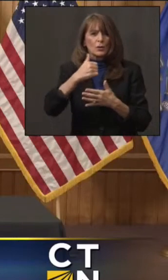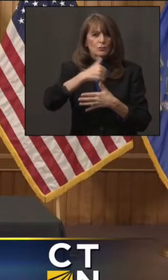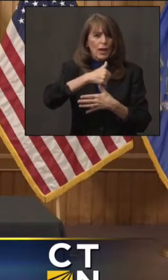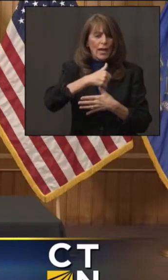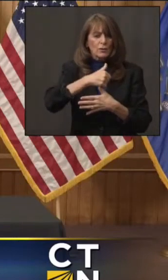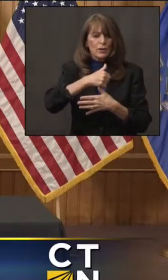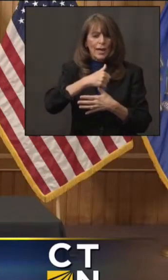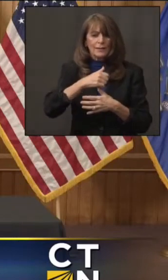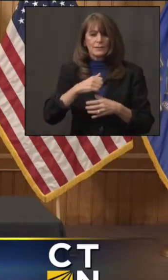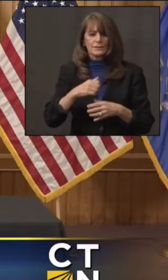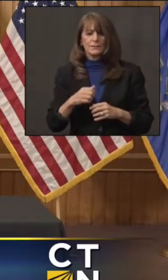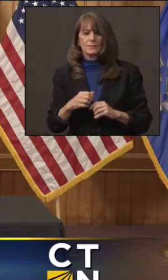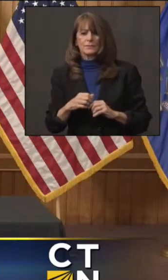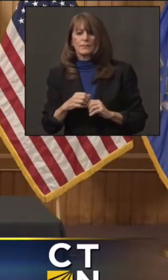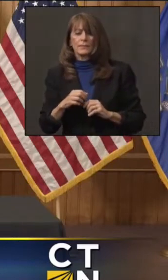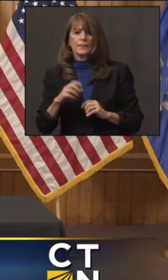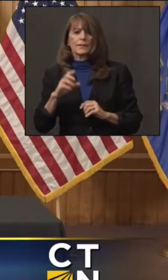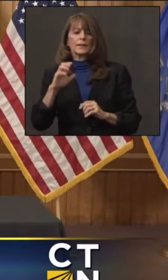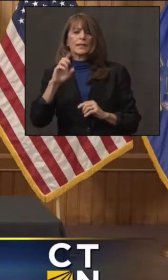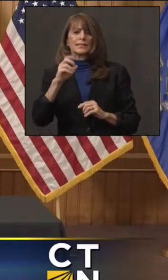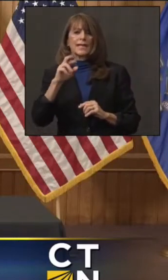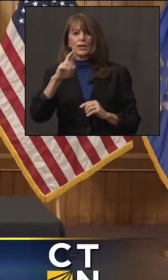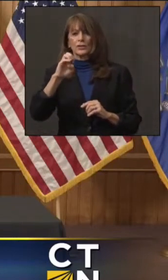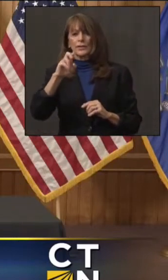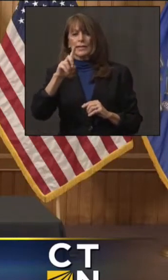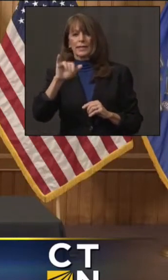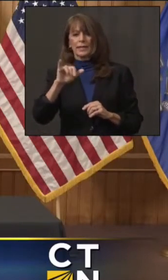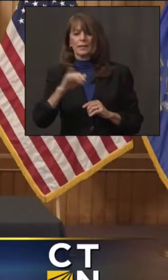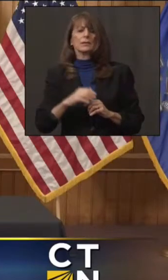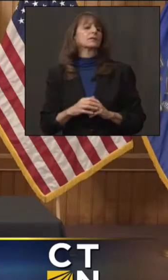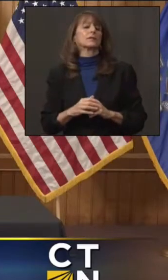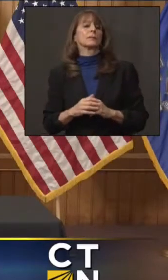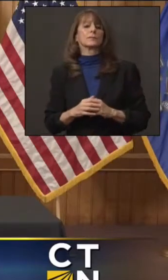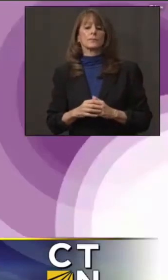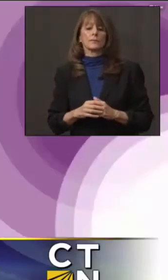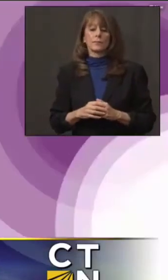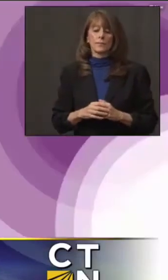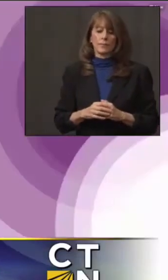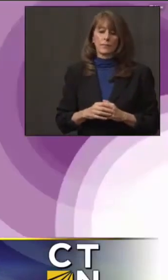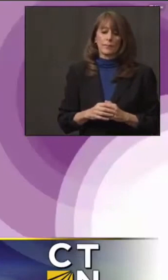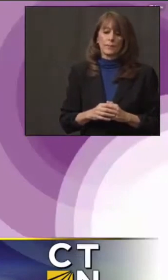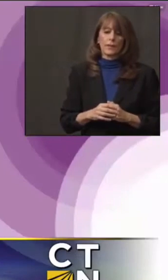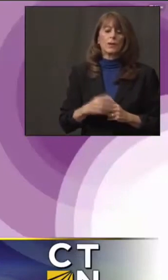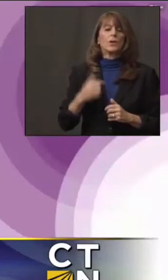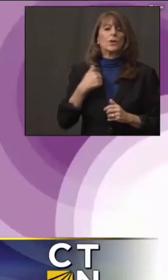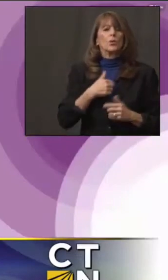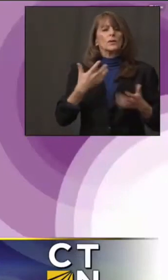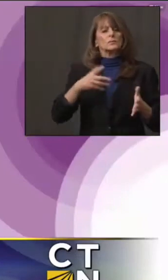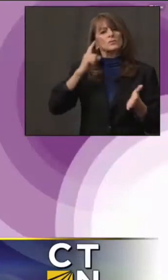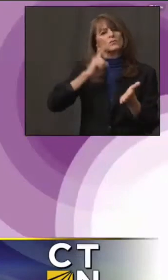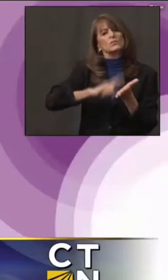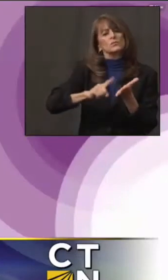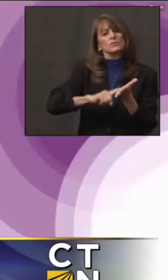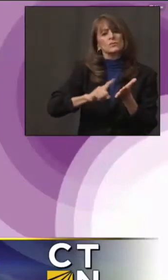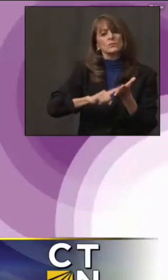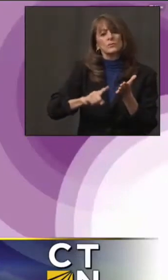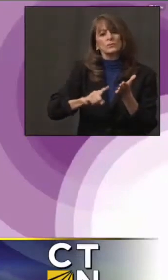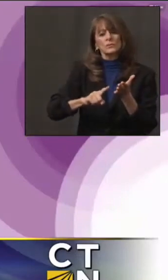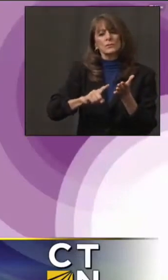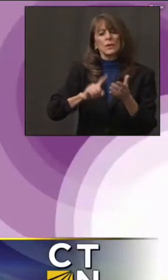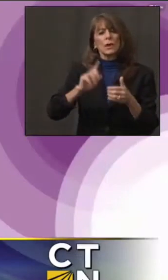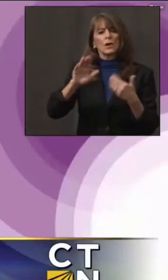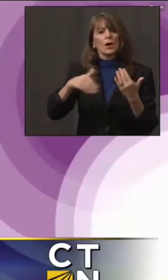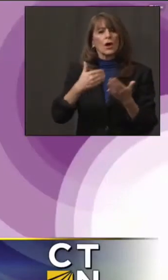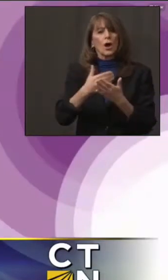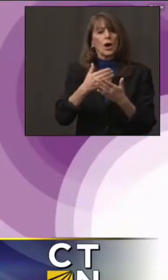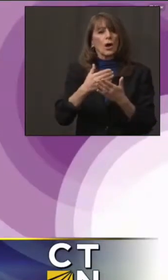So I'll take that, Commissioner. So a couple of things. One, based on the surveys that we've done, 100% of the workers